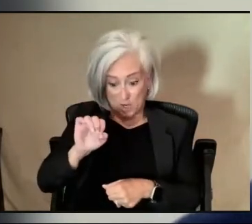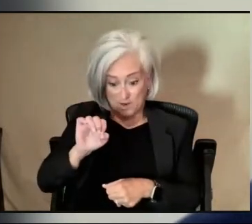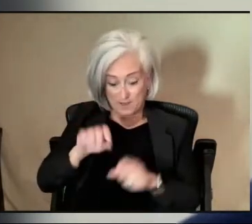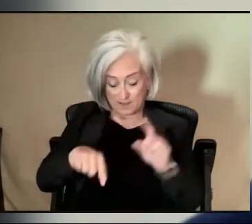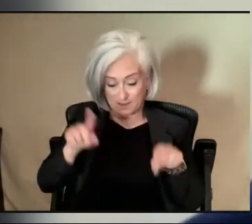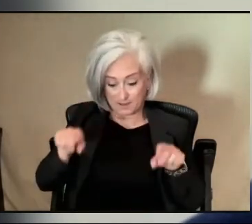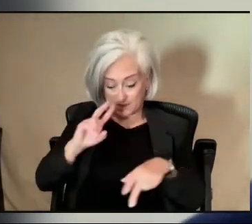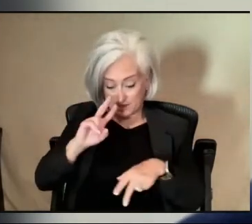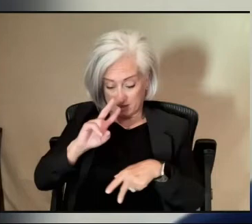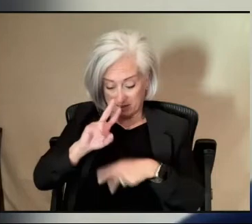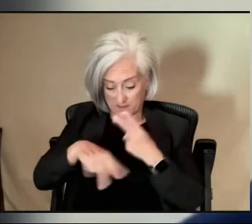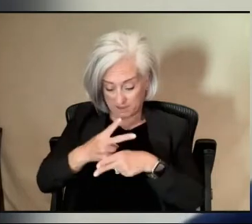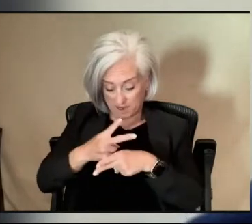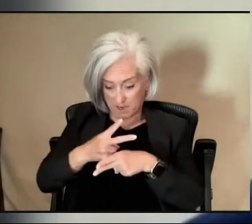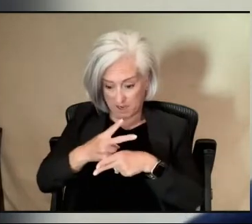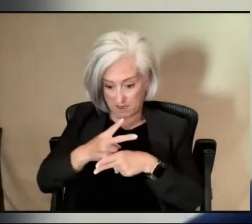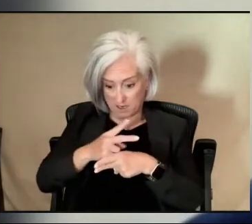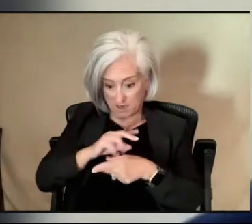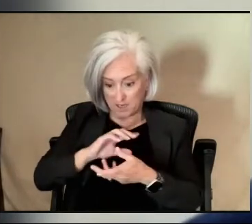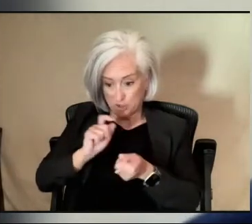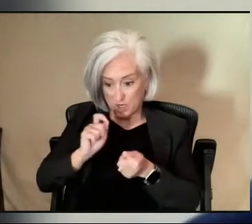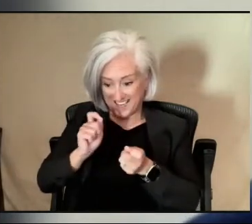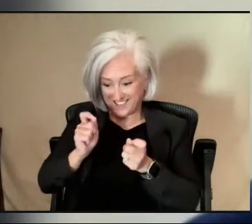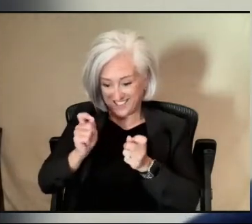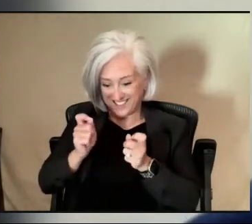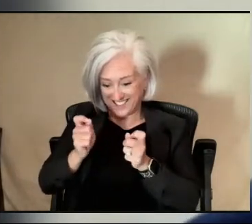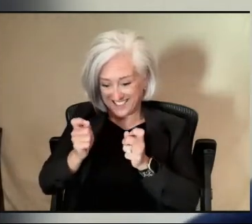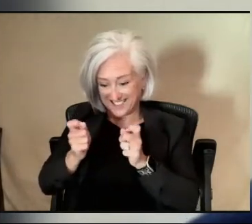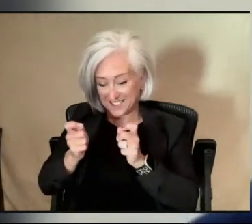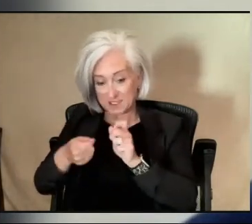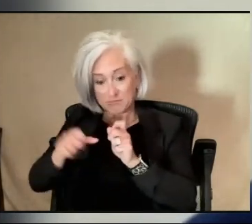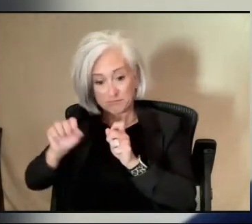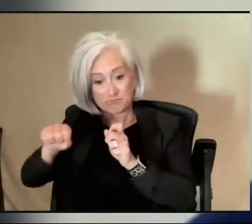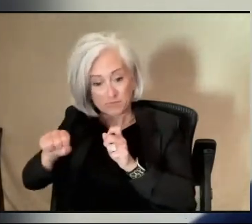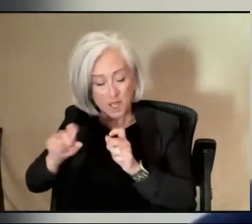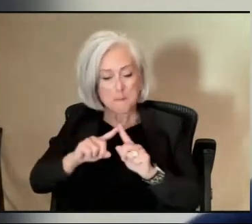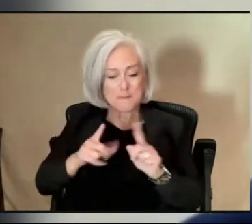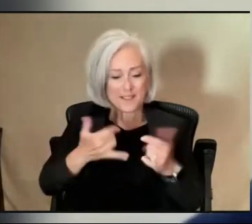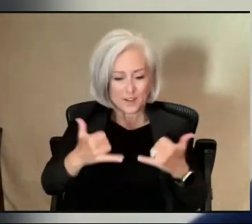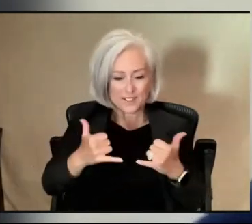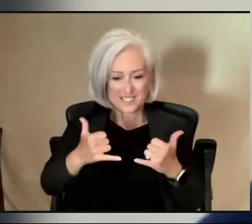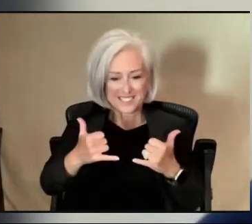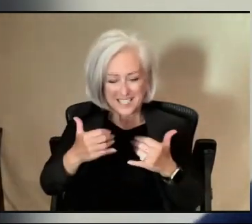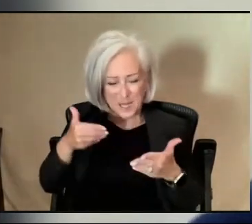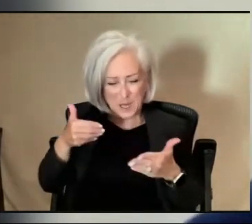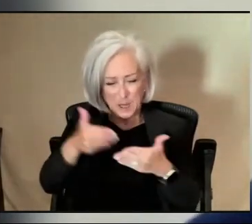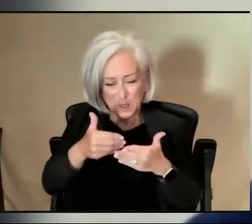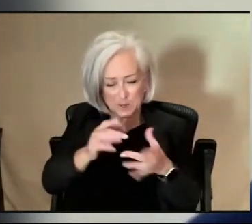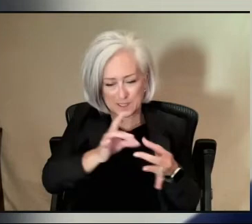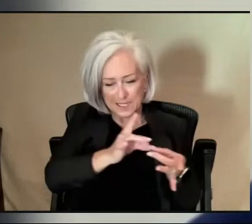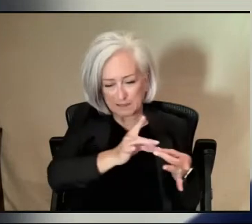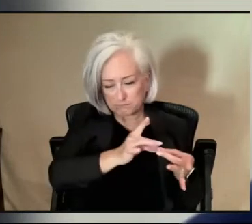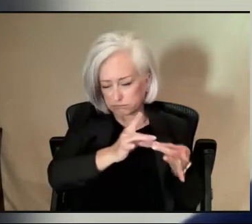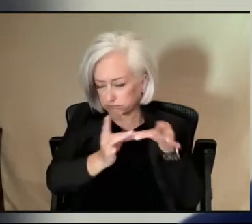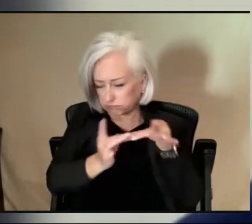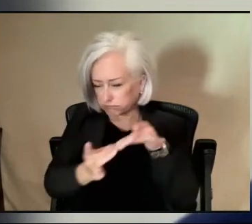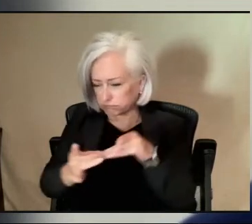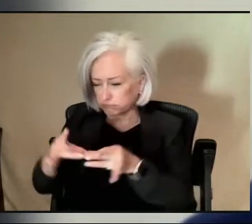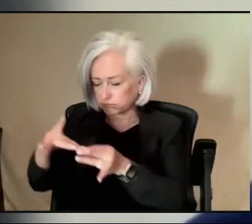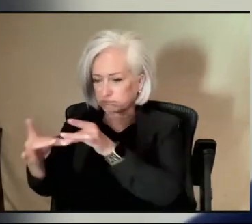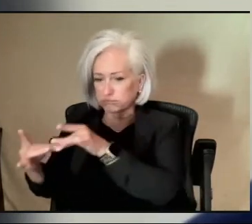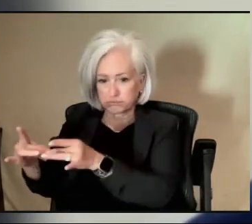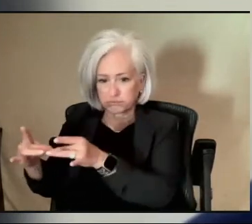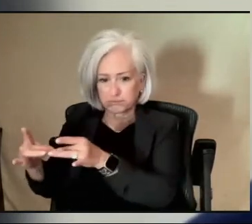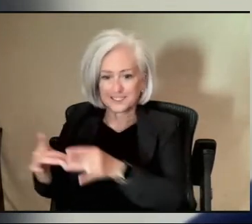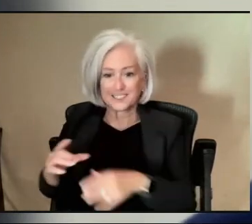pretty closely related. Right. So it's like, if you look at it in our neighborhood, the O'Connors, there's a lot of kids